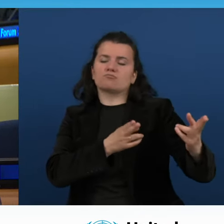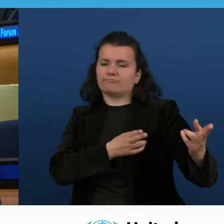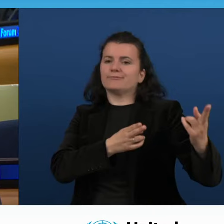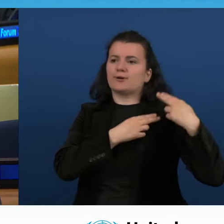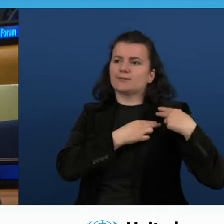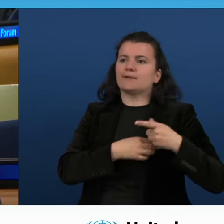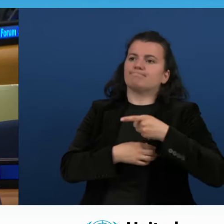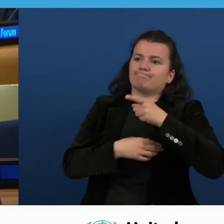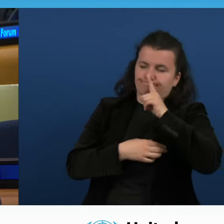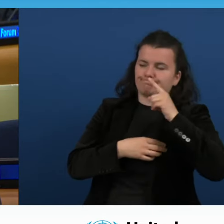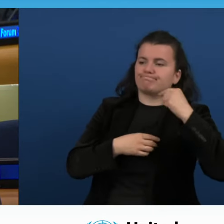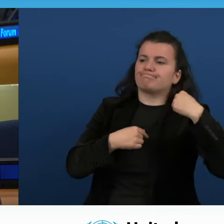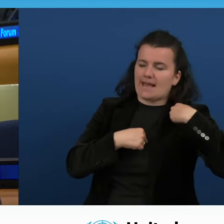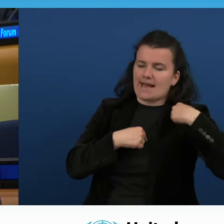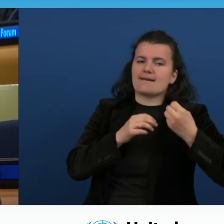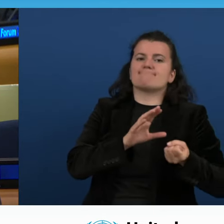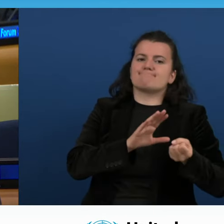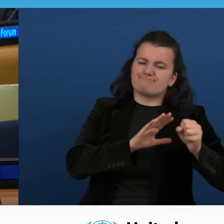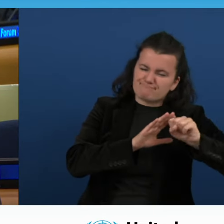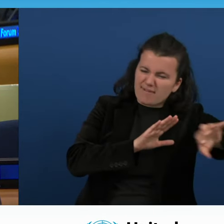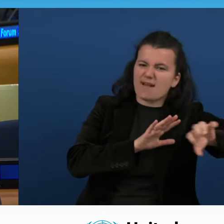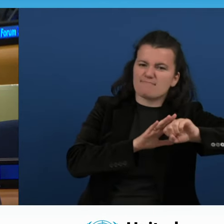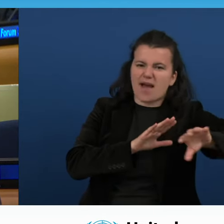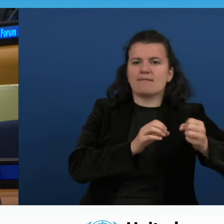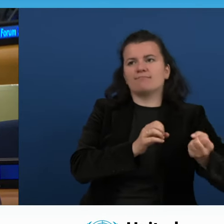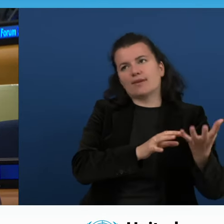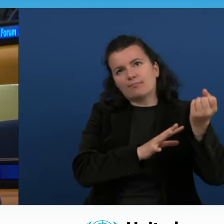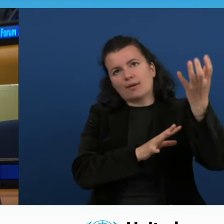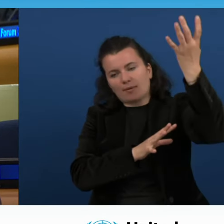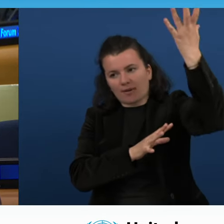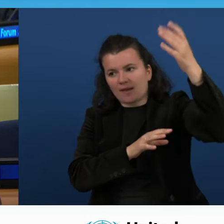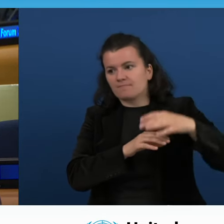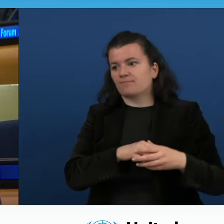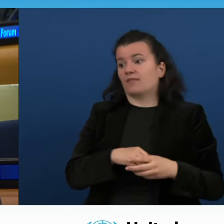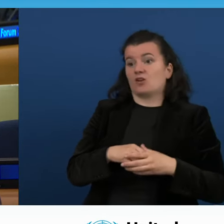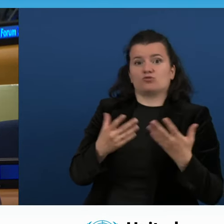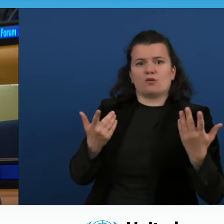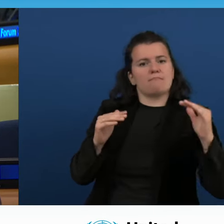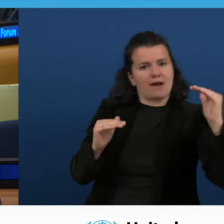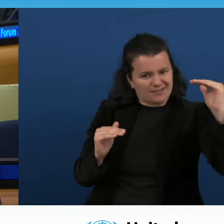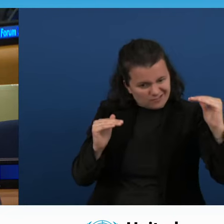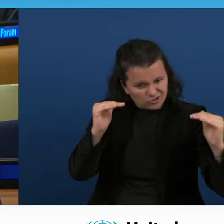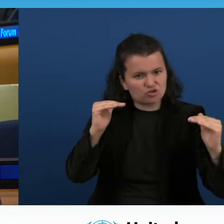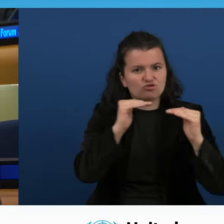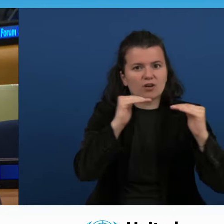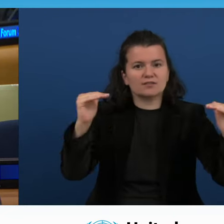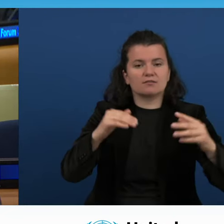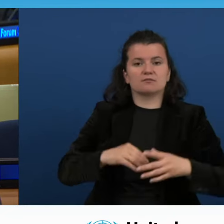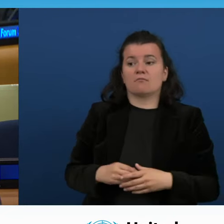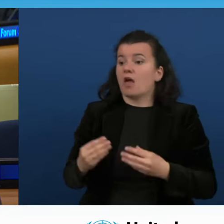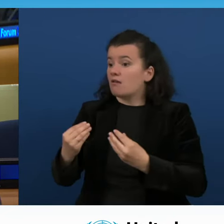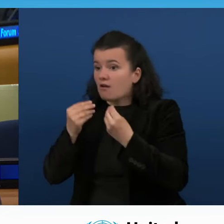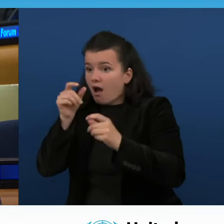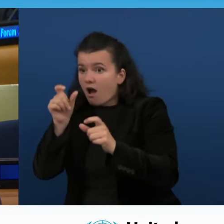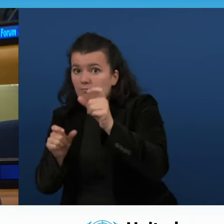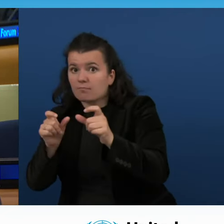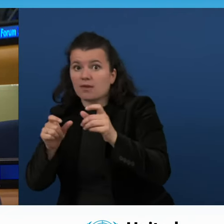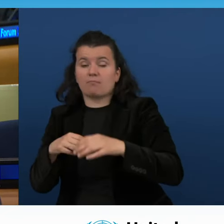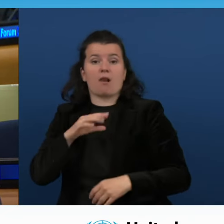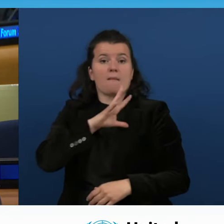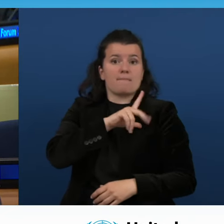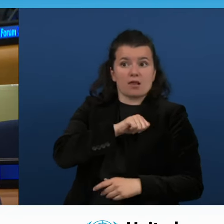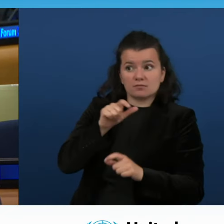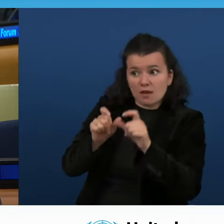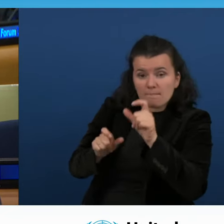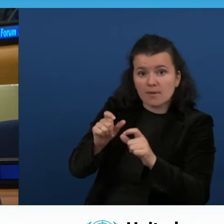for young people, for America, but also Palestine and those who live in a situation of war. We demand justice as young